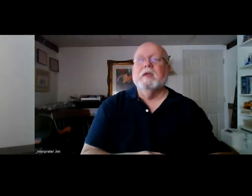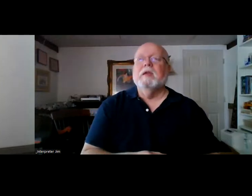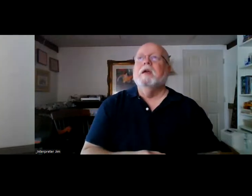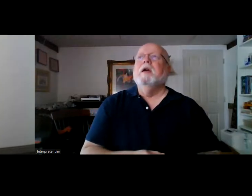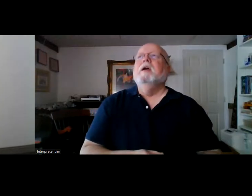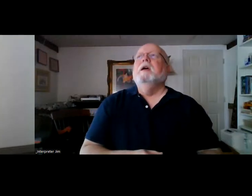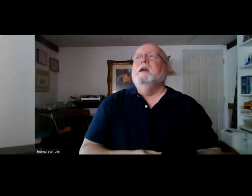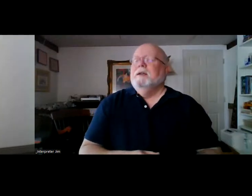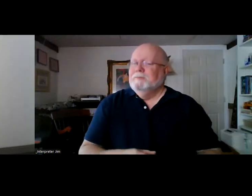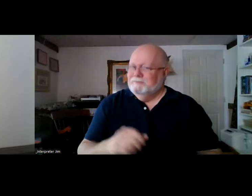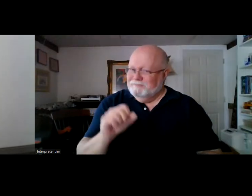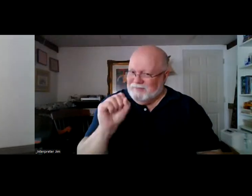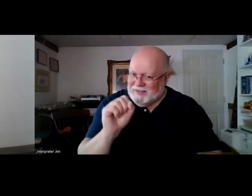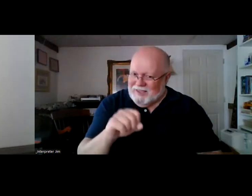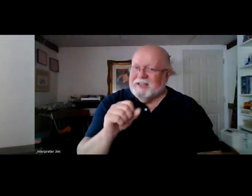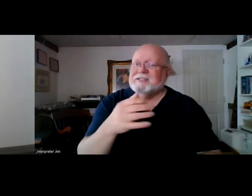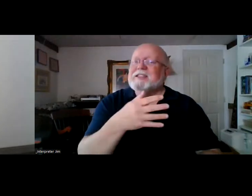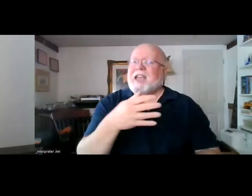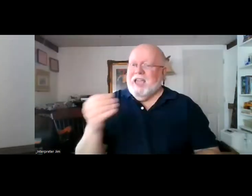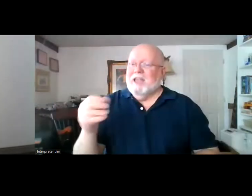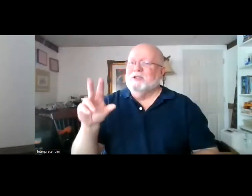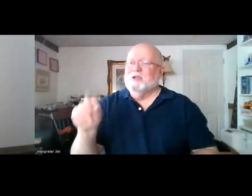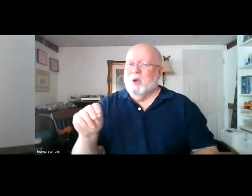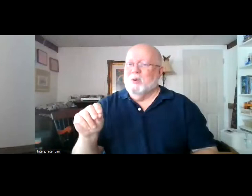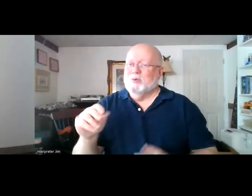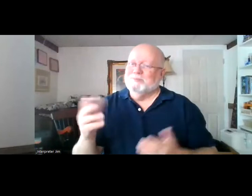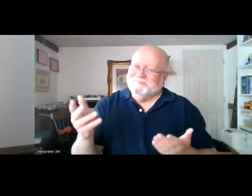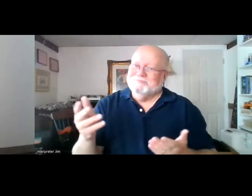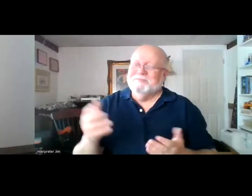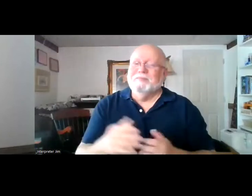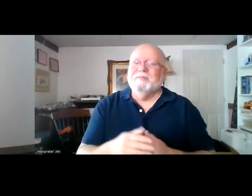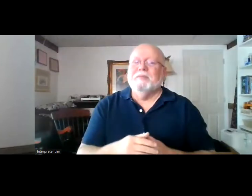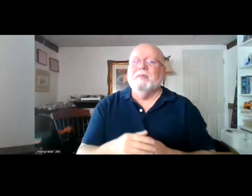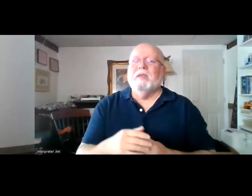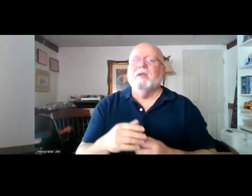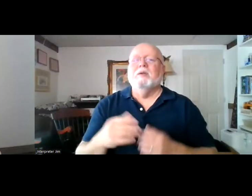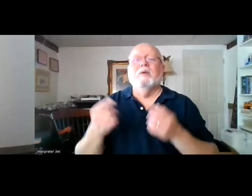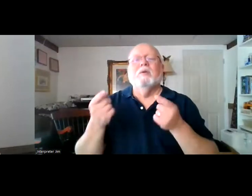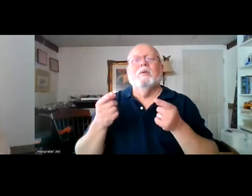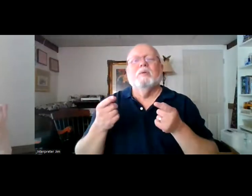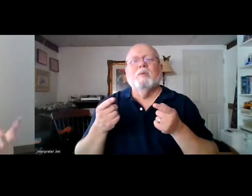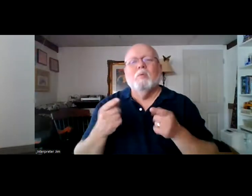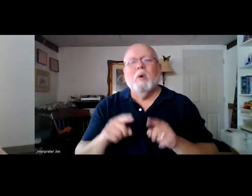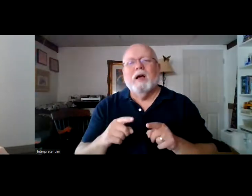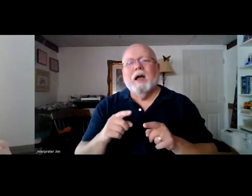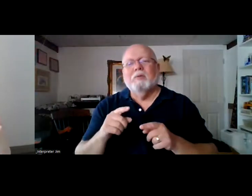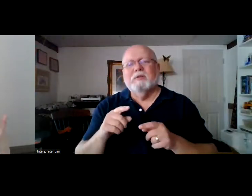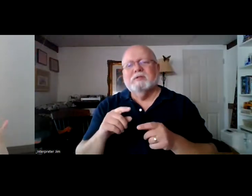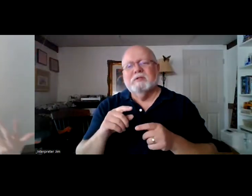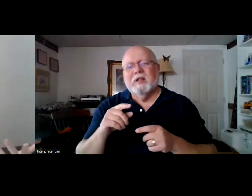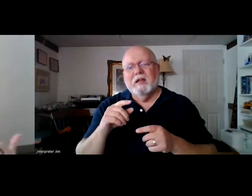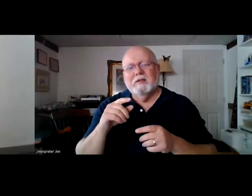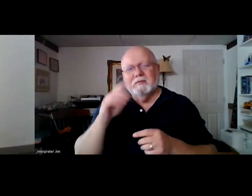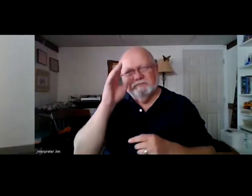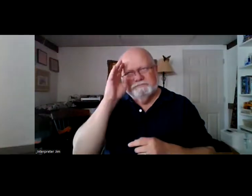Yes and no. So I don't want to speak out of turn. I didn't, sort of when I was putting this talk together, when you do a talk,